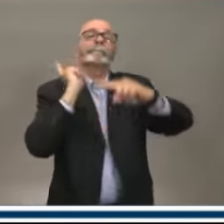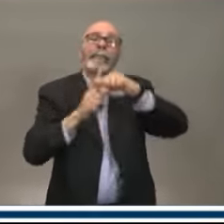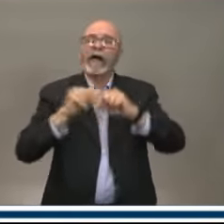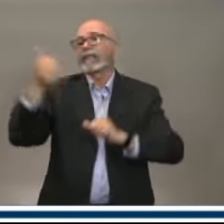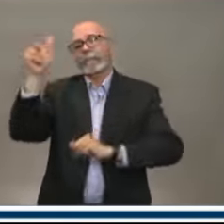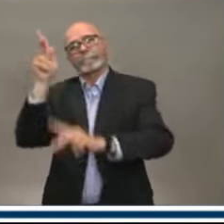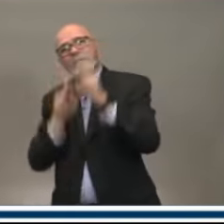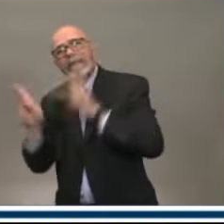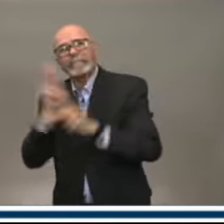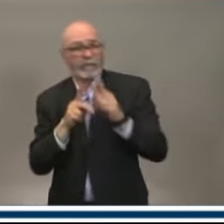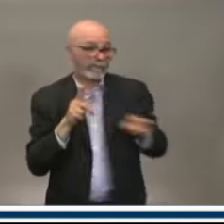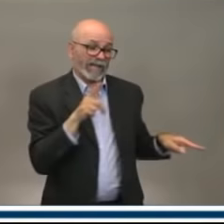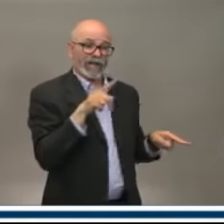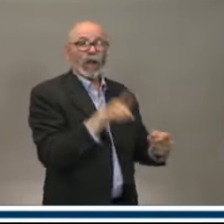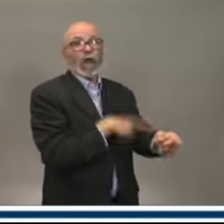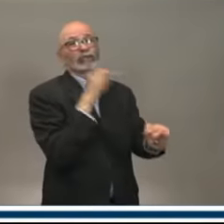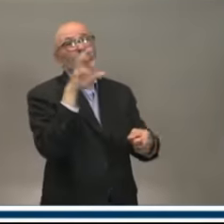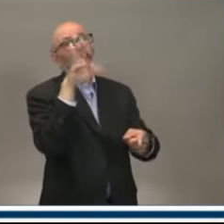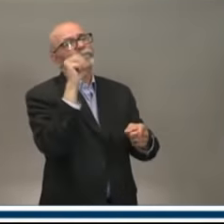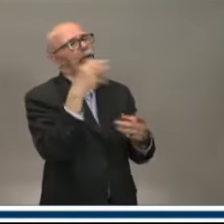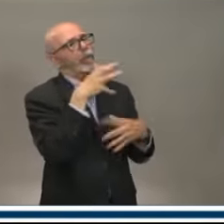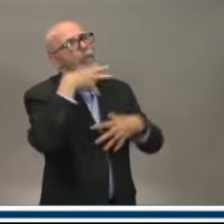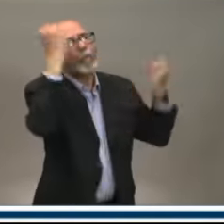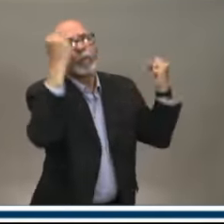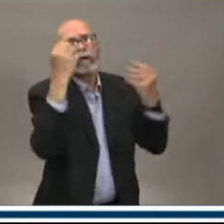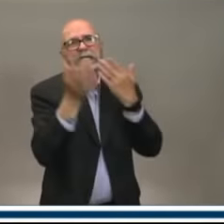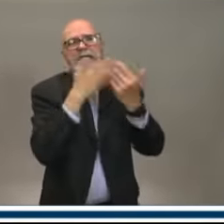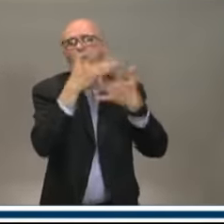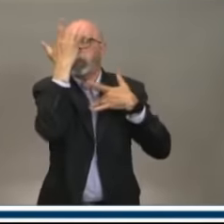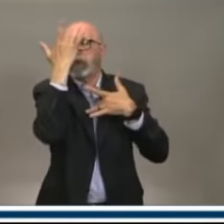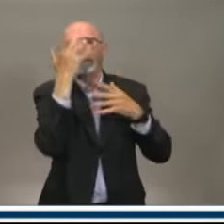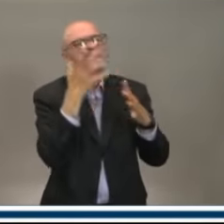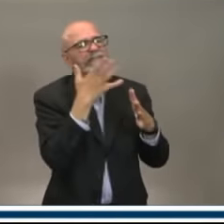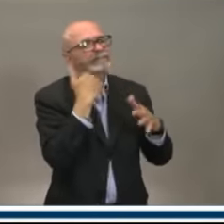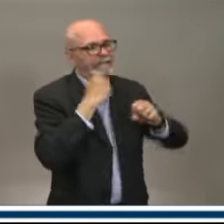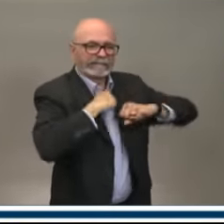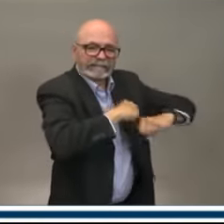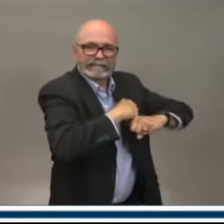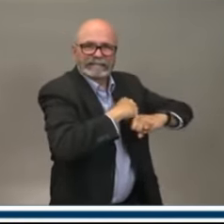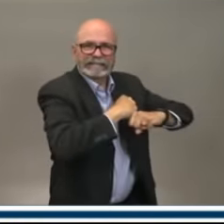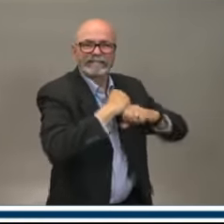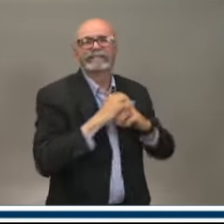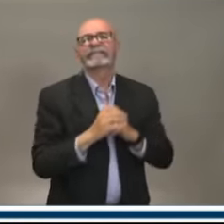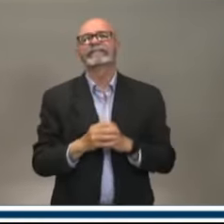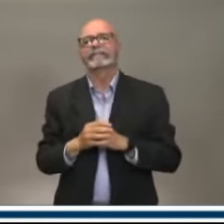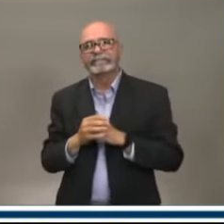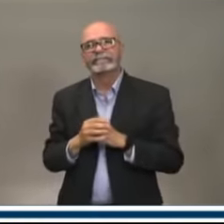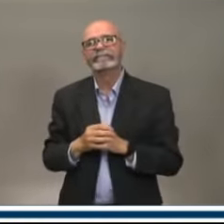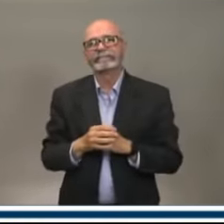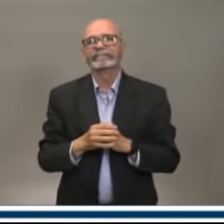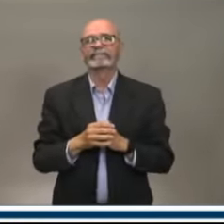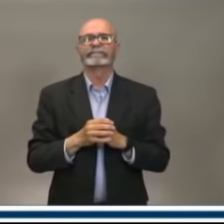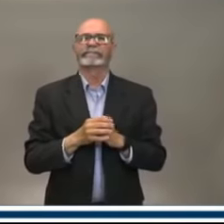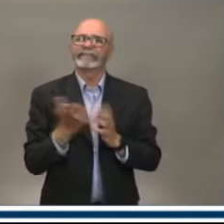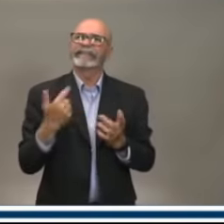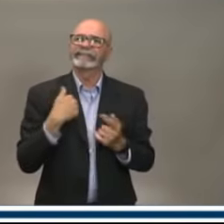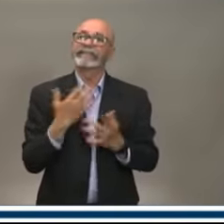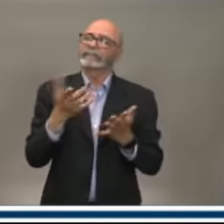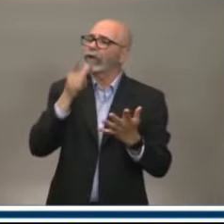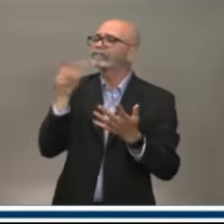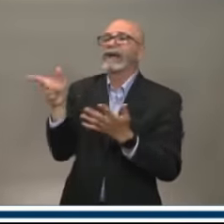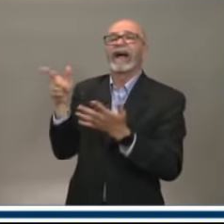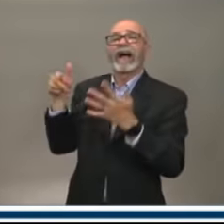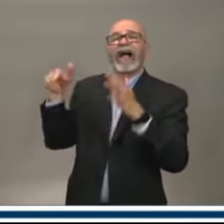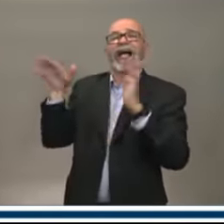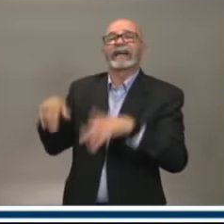care facilities. I'd also like to pass along my sympathies to Nova Scotians who have recently lost a mother or a person who's